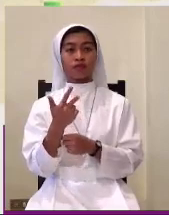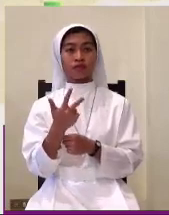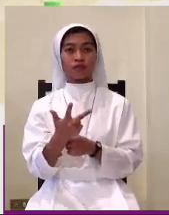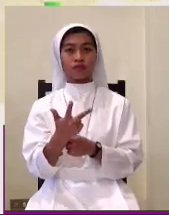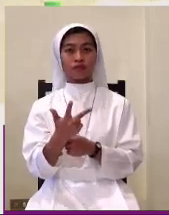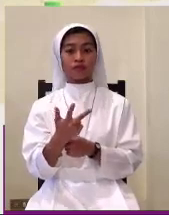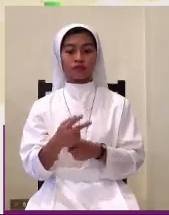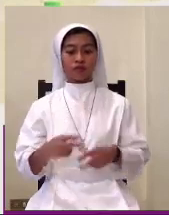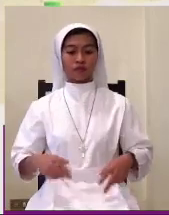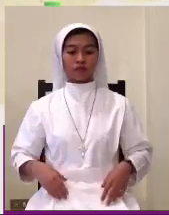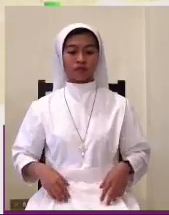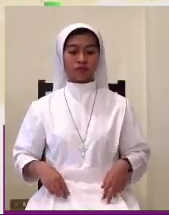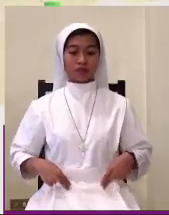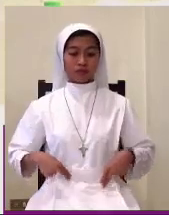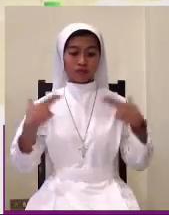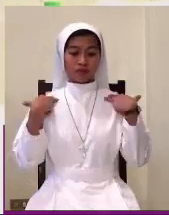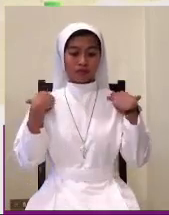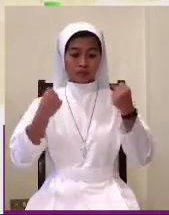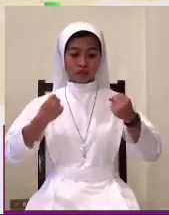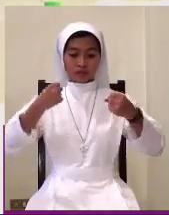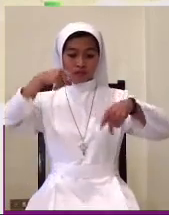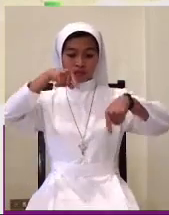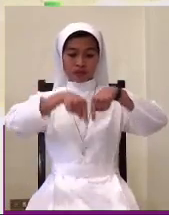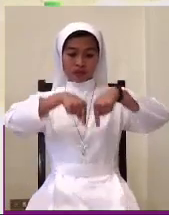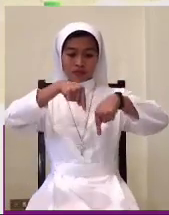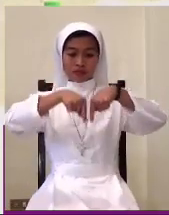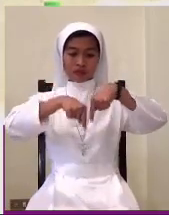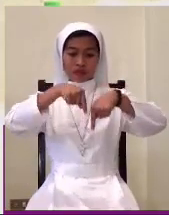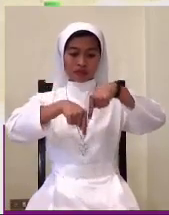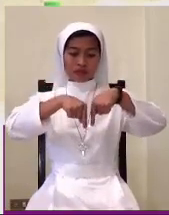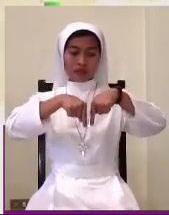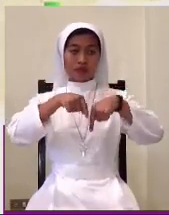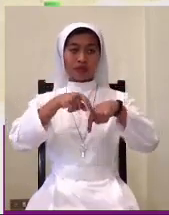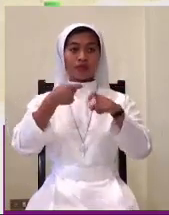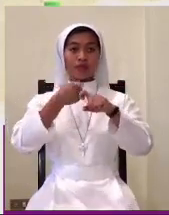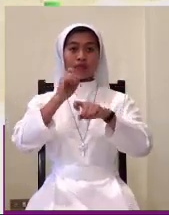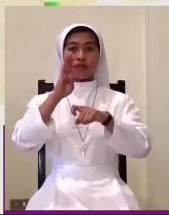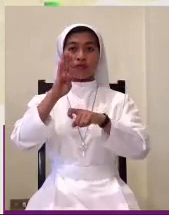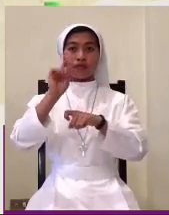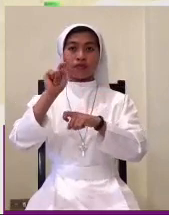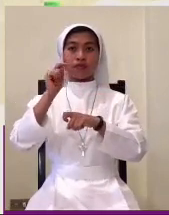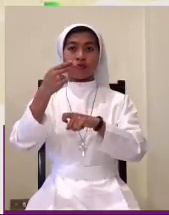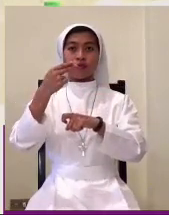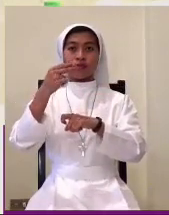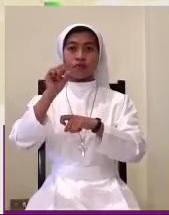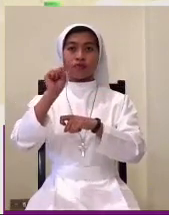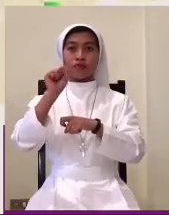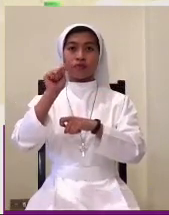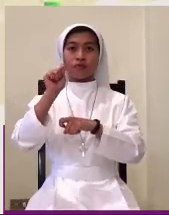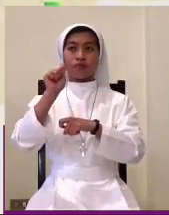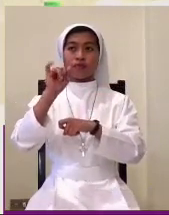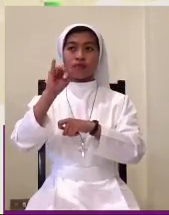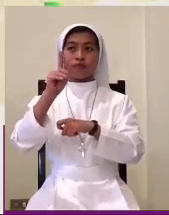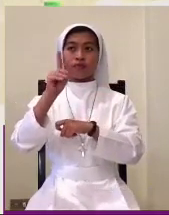when he cured the lame at Bethsaida, that portico with 5 pillars, 5 porticos,